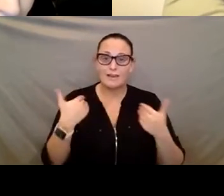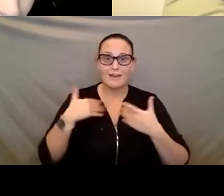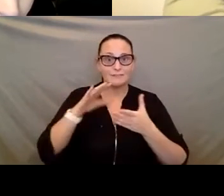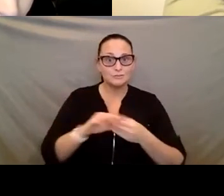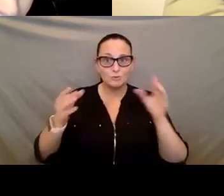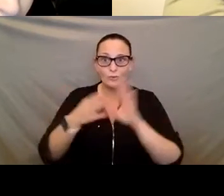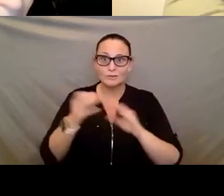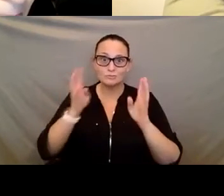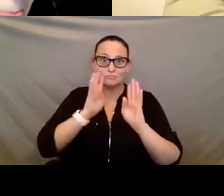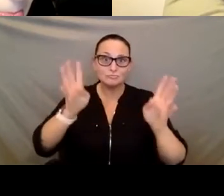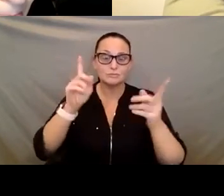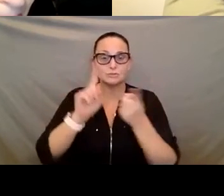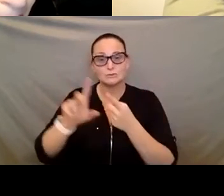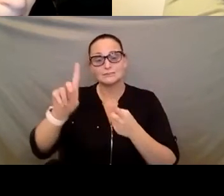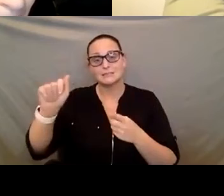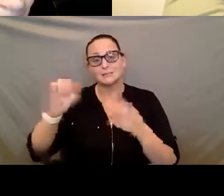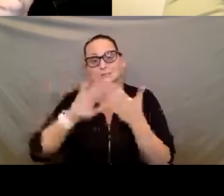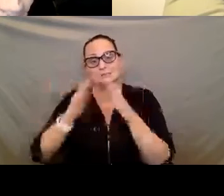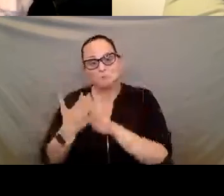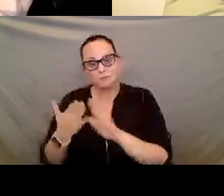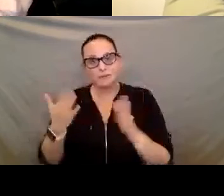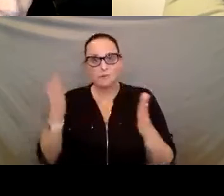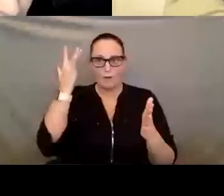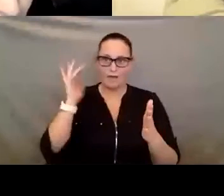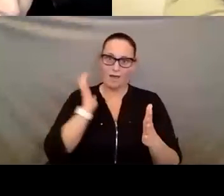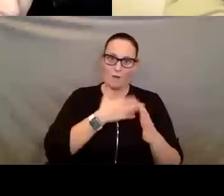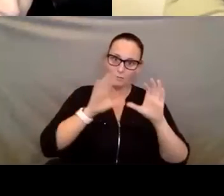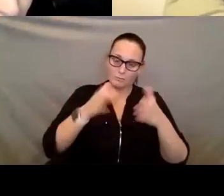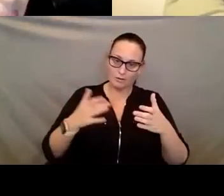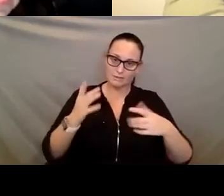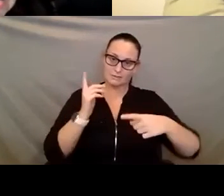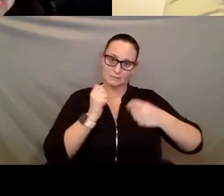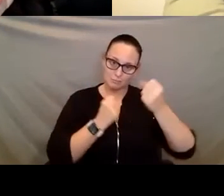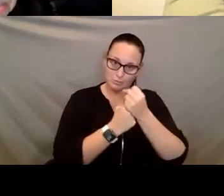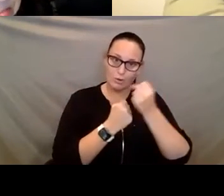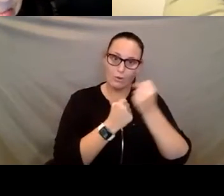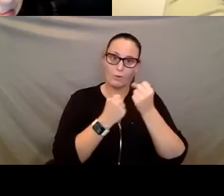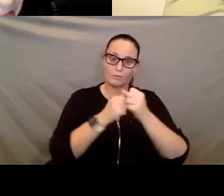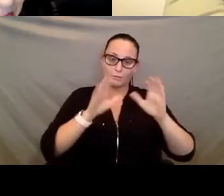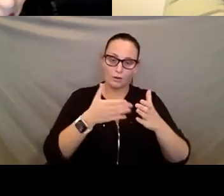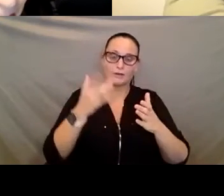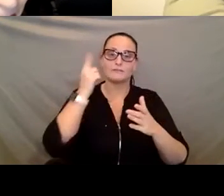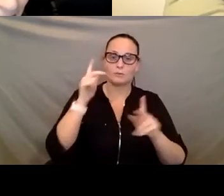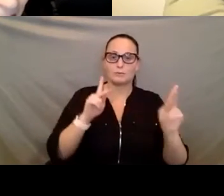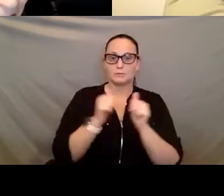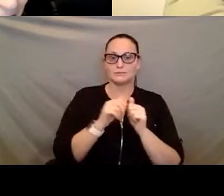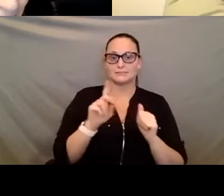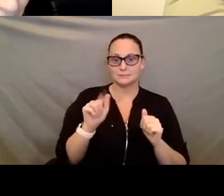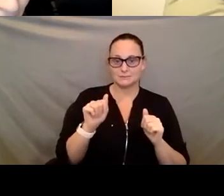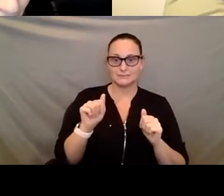tell to a disabled community on why our party is the pro party for people with disabilities. And I